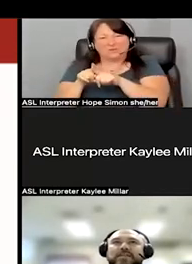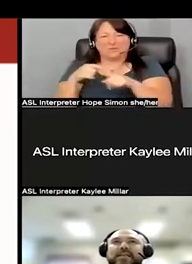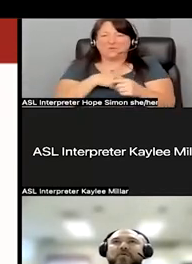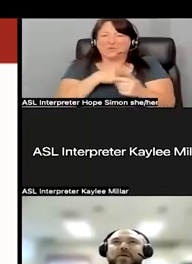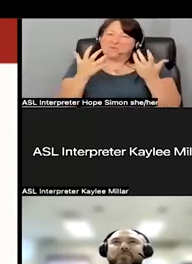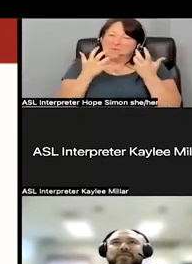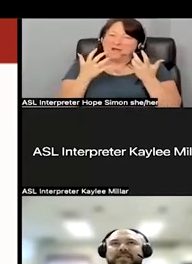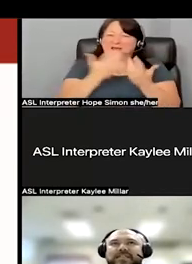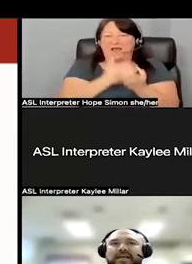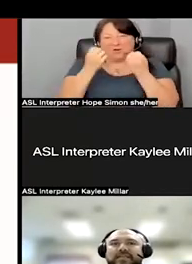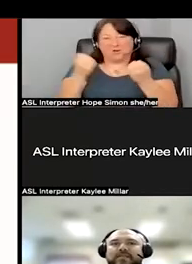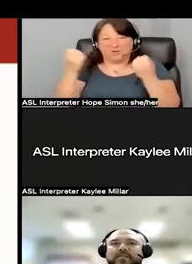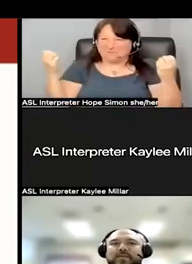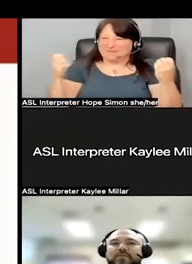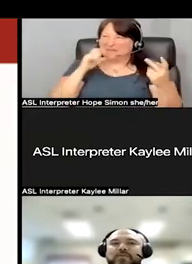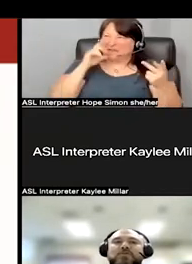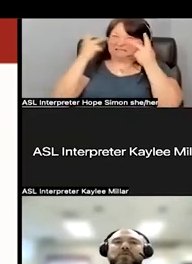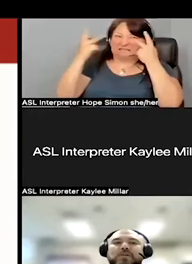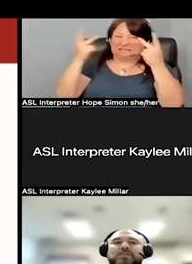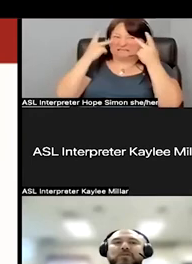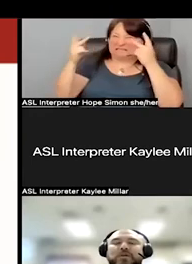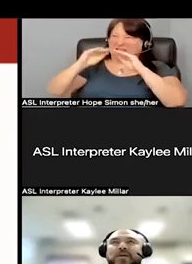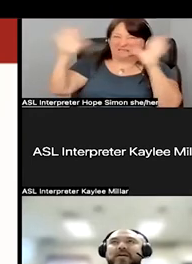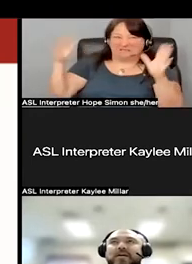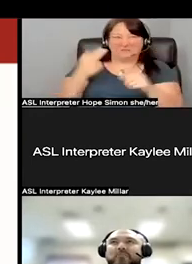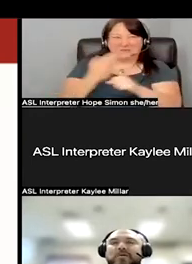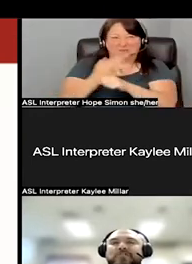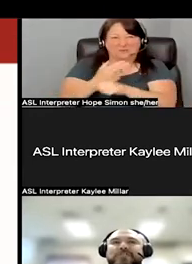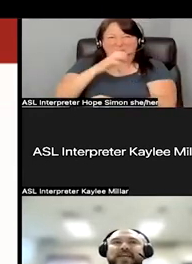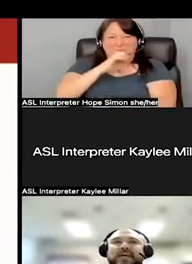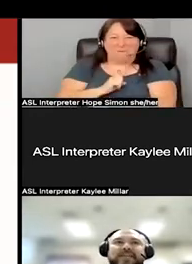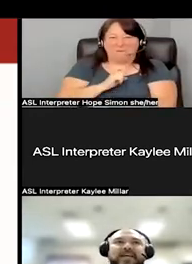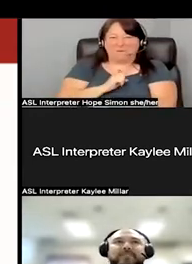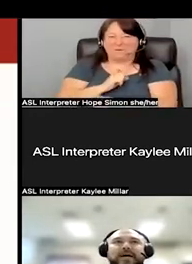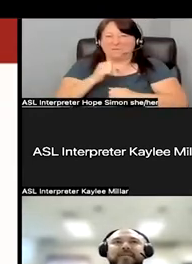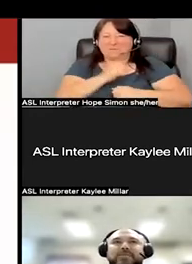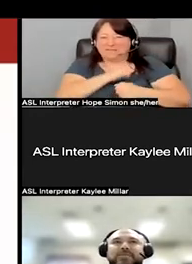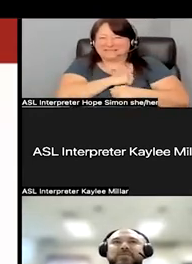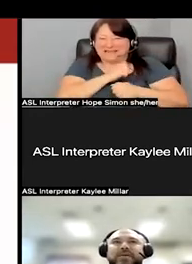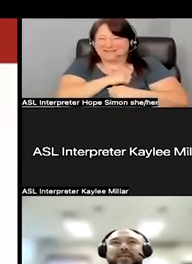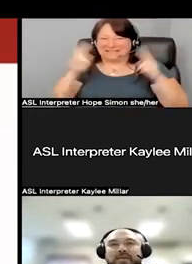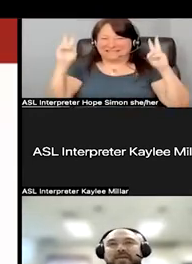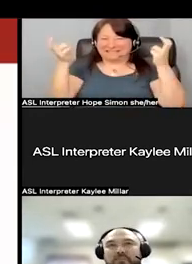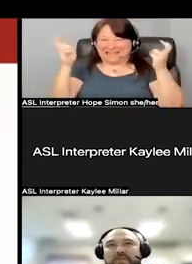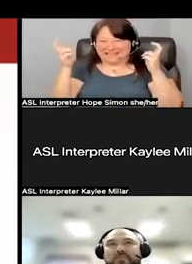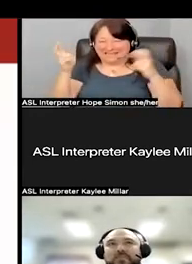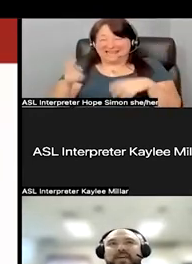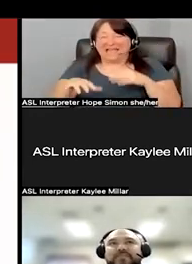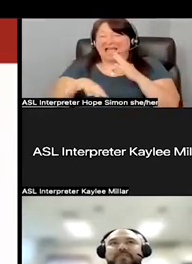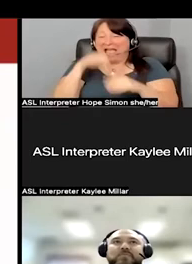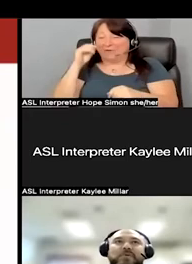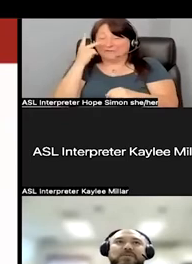sure that the equipment was out of sight. So we use an old military saying, out of sight, out of mind, to ensure that we'll keep